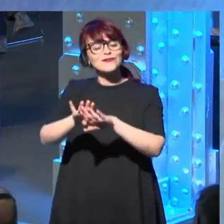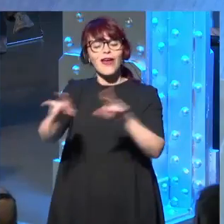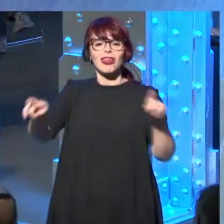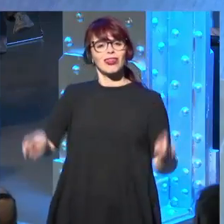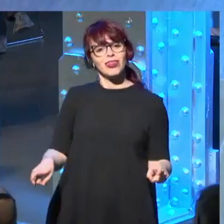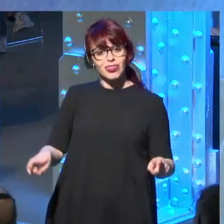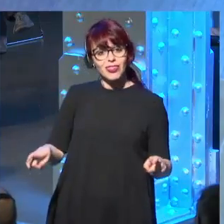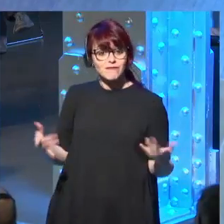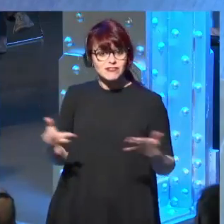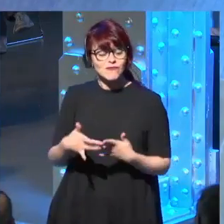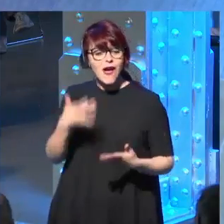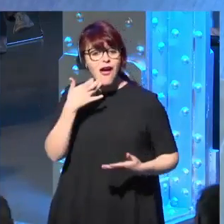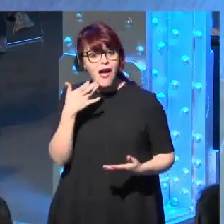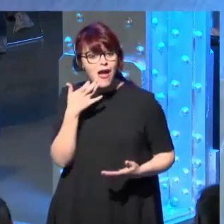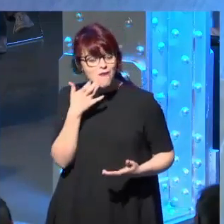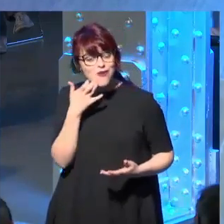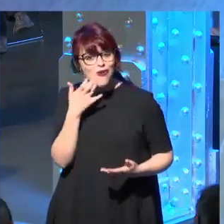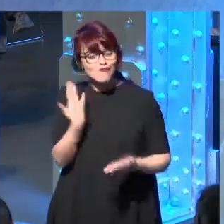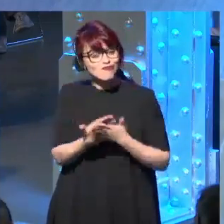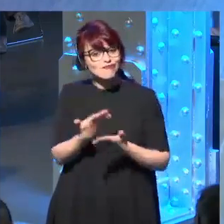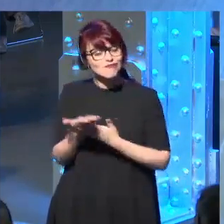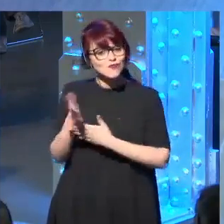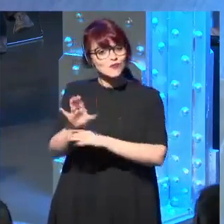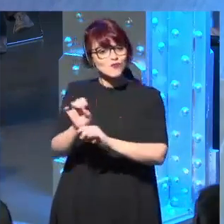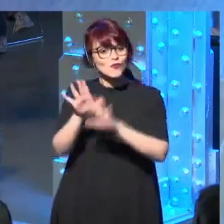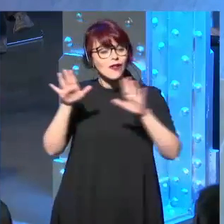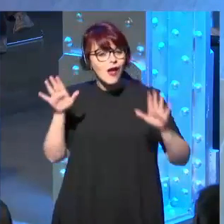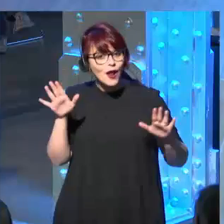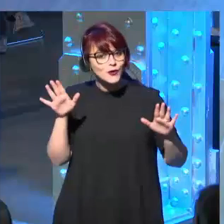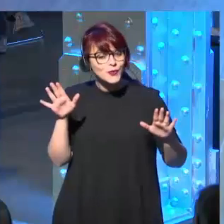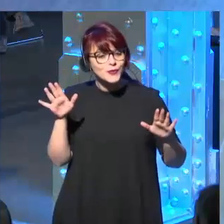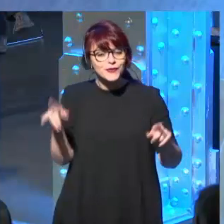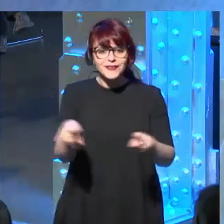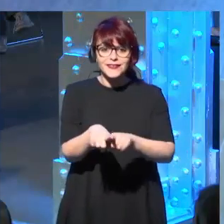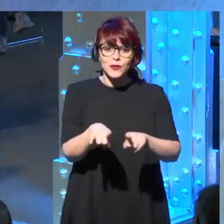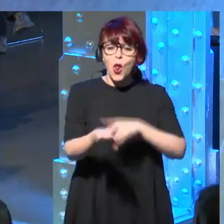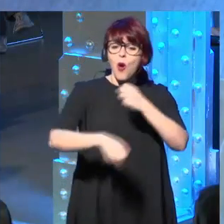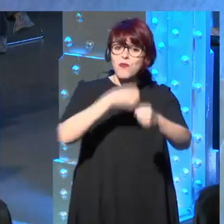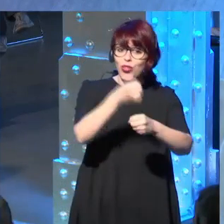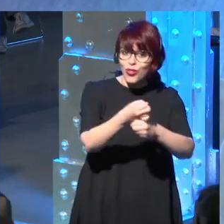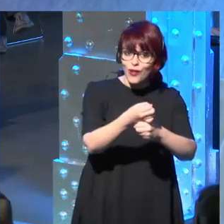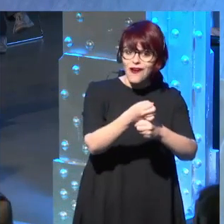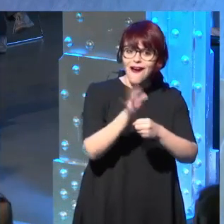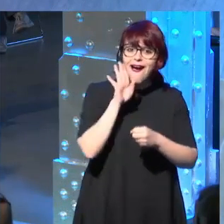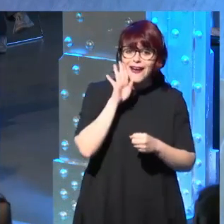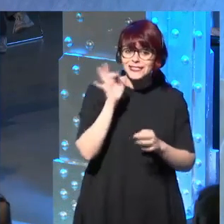that suggests is occasionally the well-digger says, I'll go down to village to buy a cigarette. Yeah.